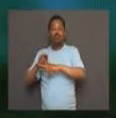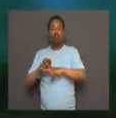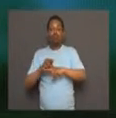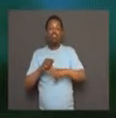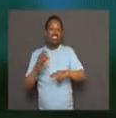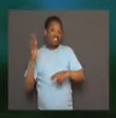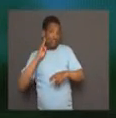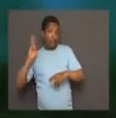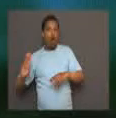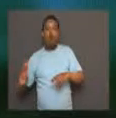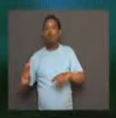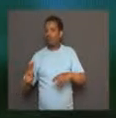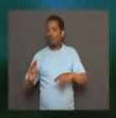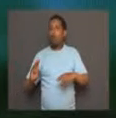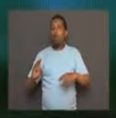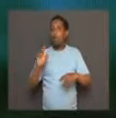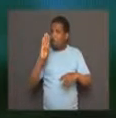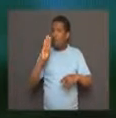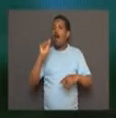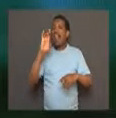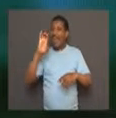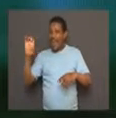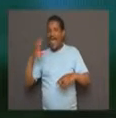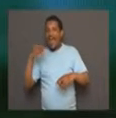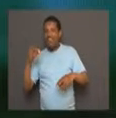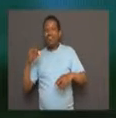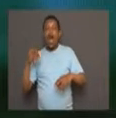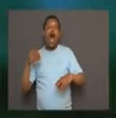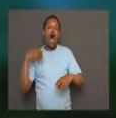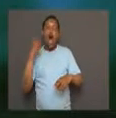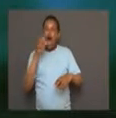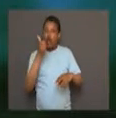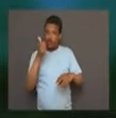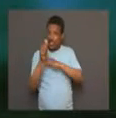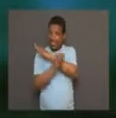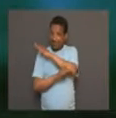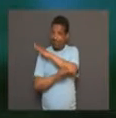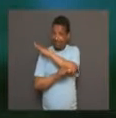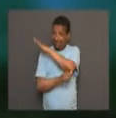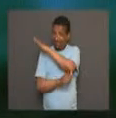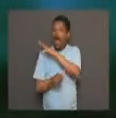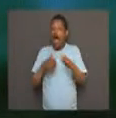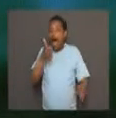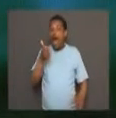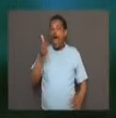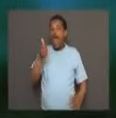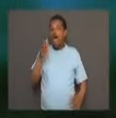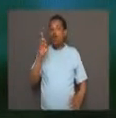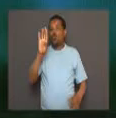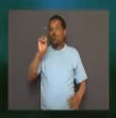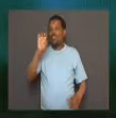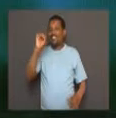Sidamo, Bale, and Arsi, these rivers flow